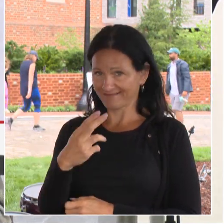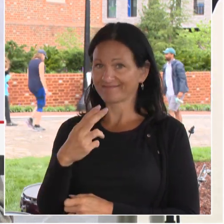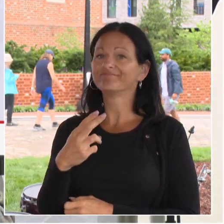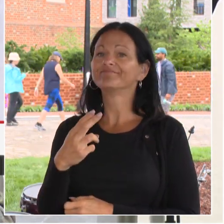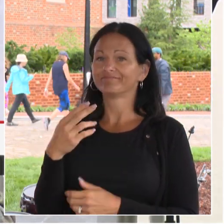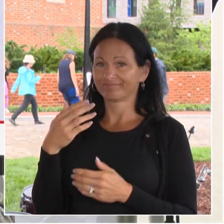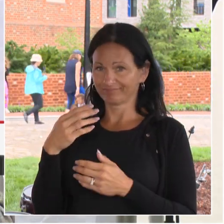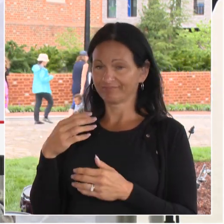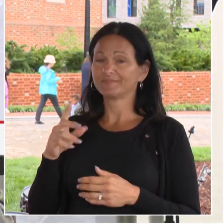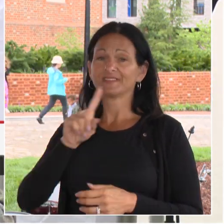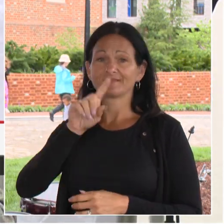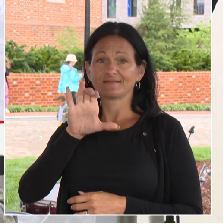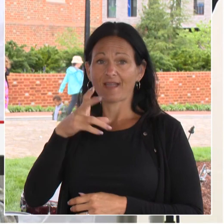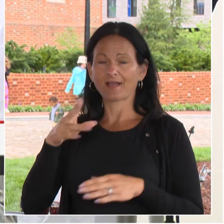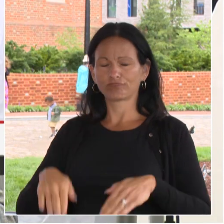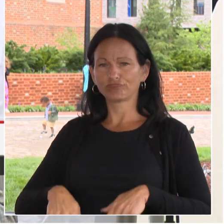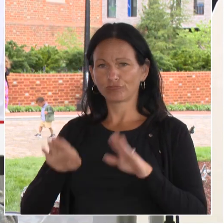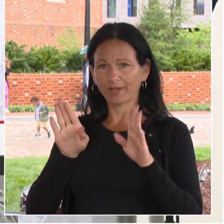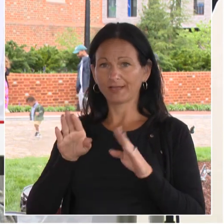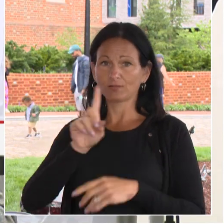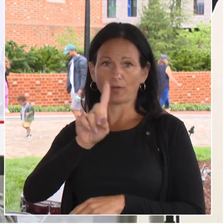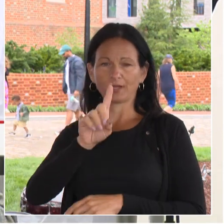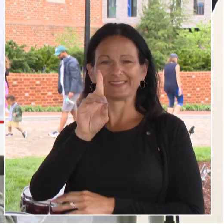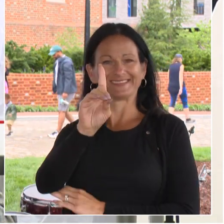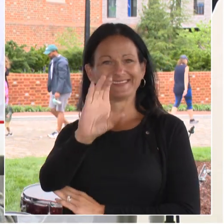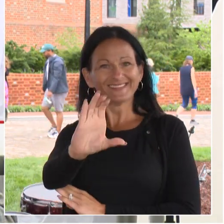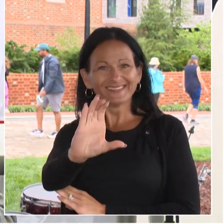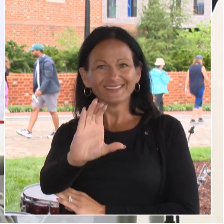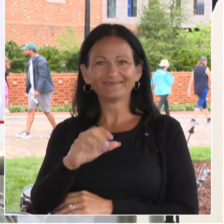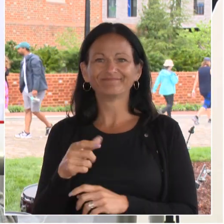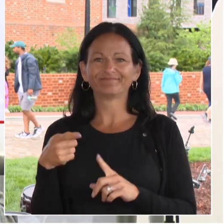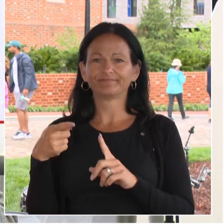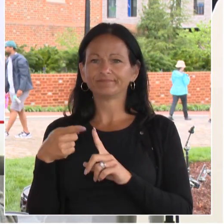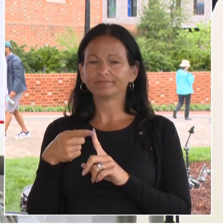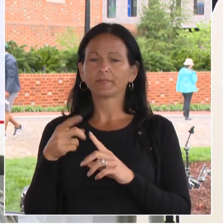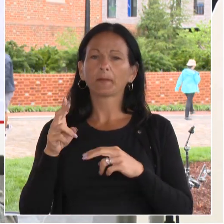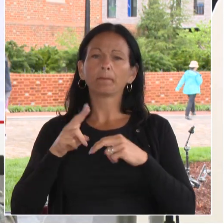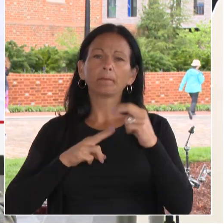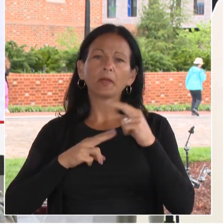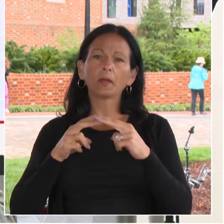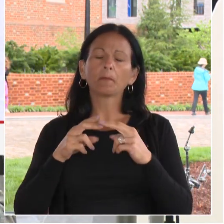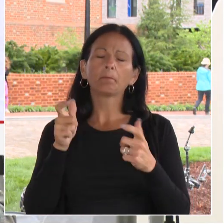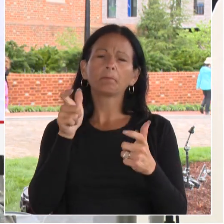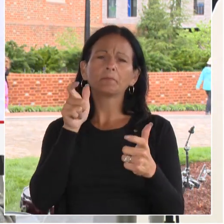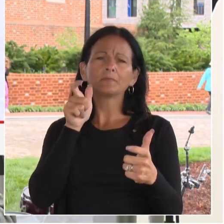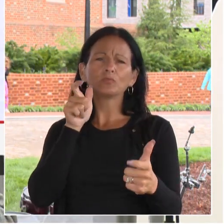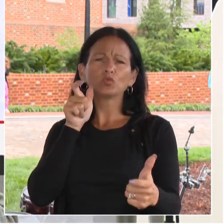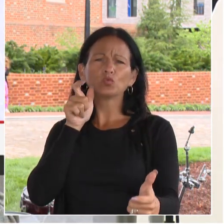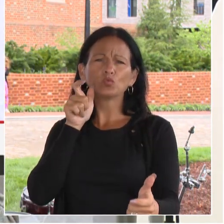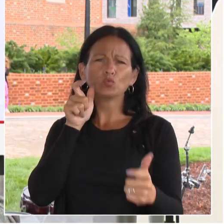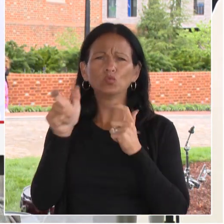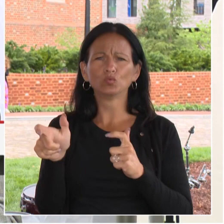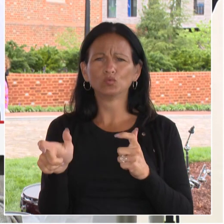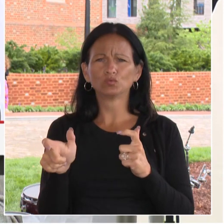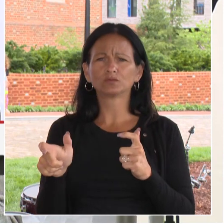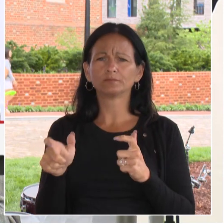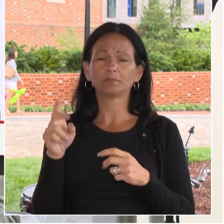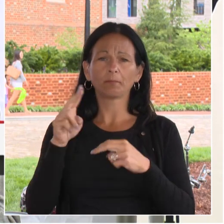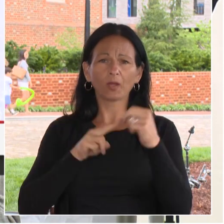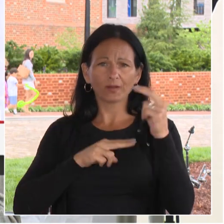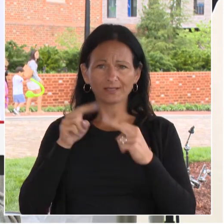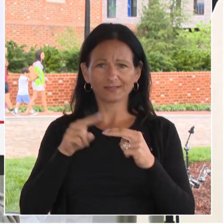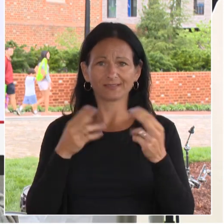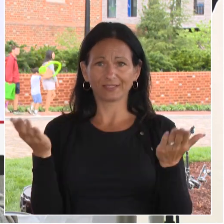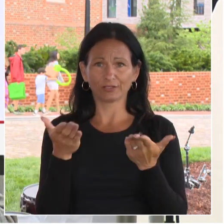the Washington area, and he has built some of the most magnificent, thoughtful art pieces in the entire country, throughout the